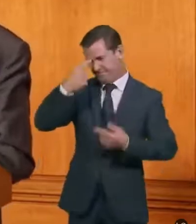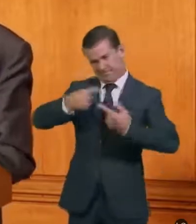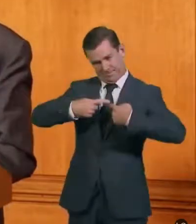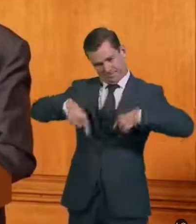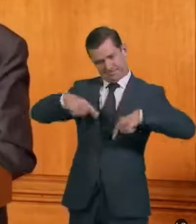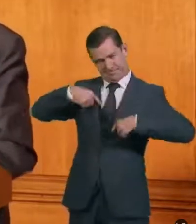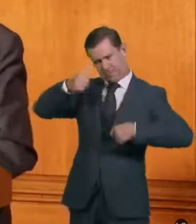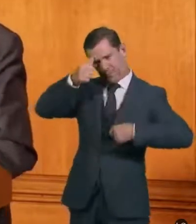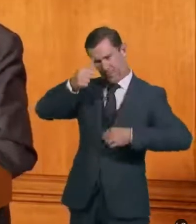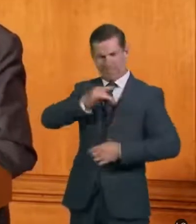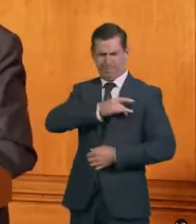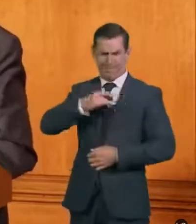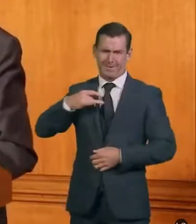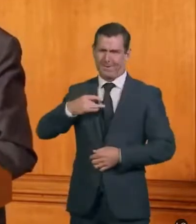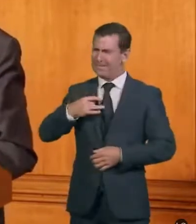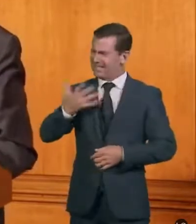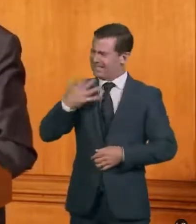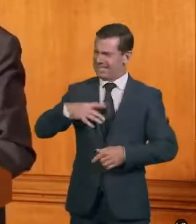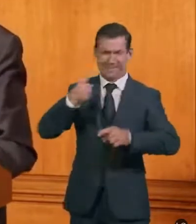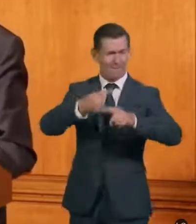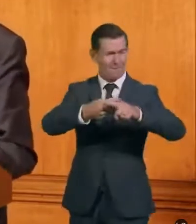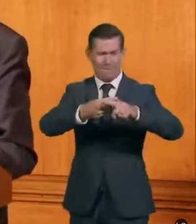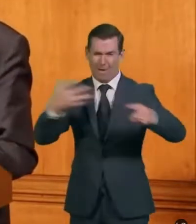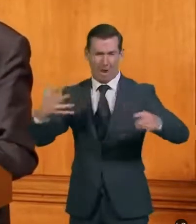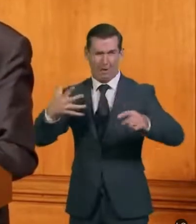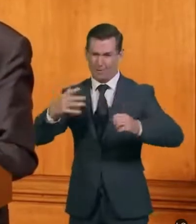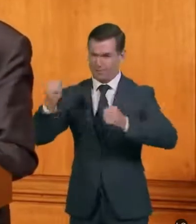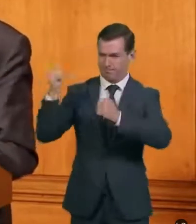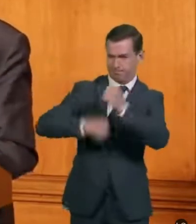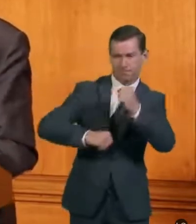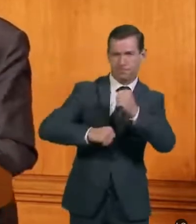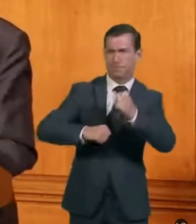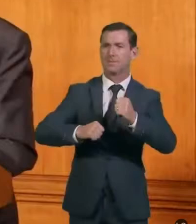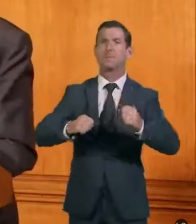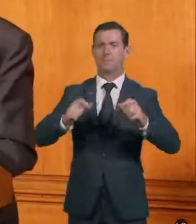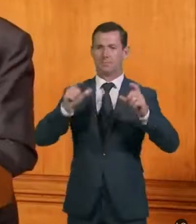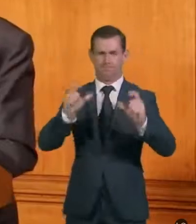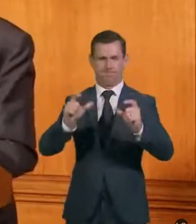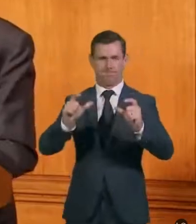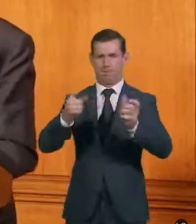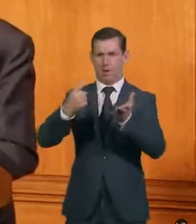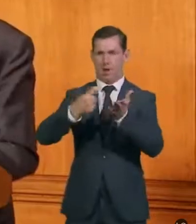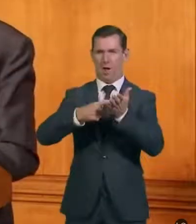you go hard enough to get the R below 1. And the sooner you do that, the more you get this under control.